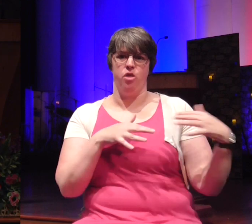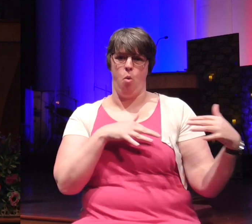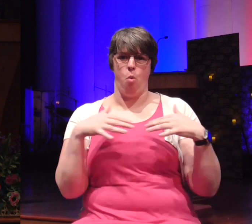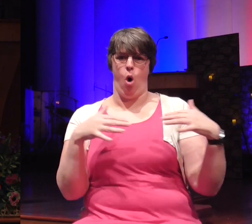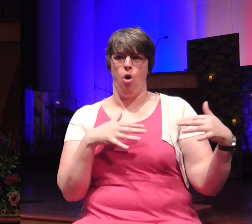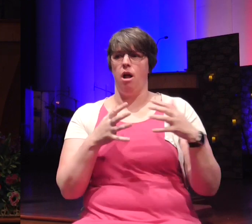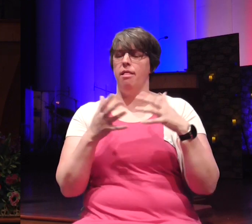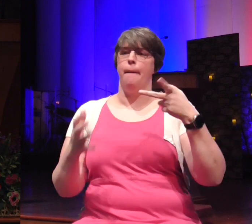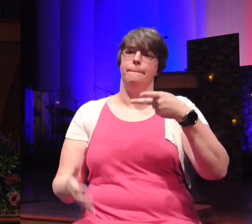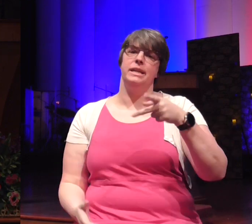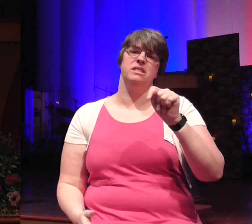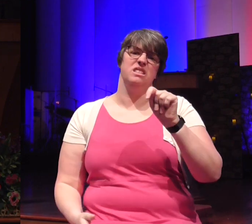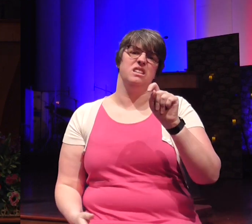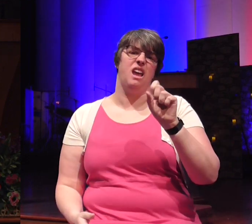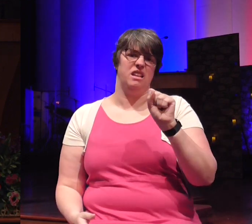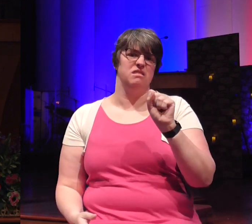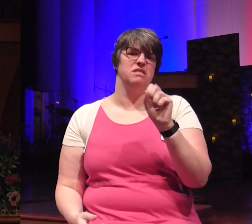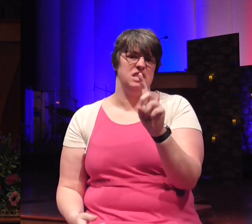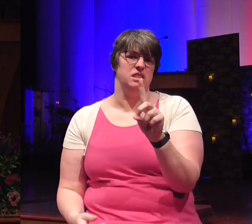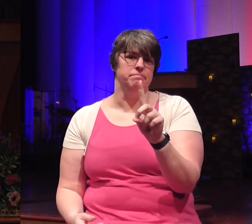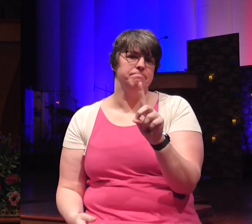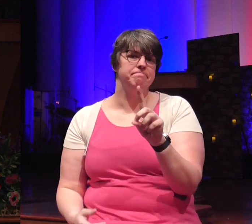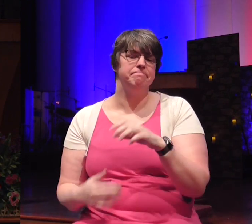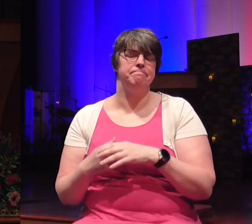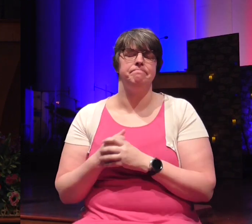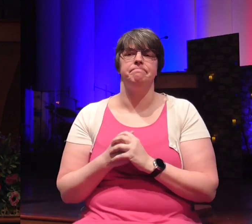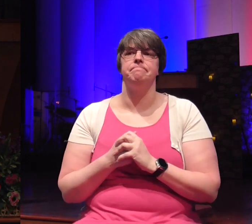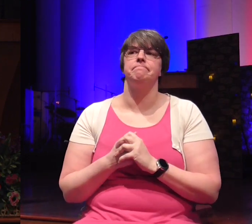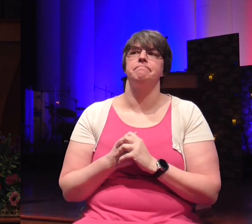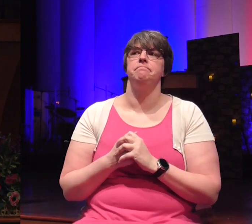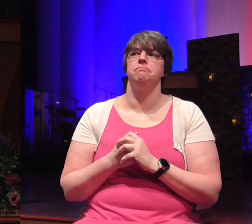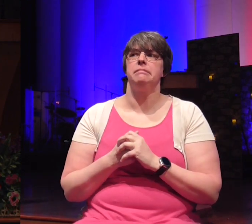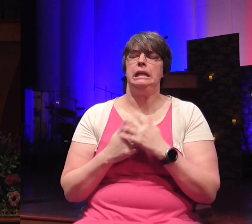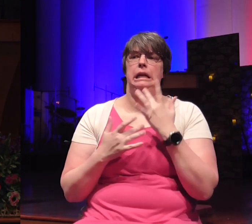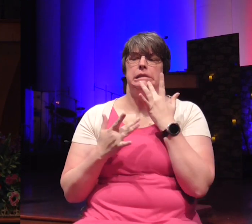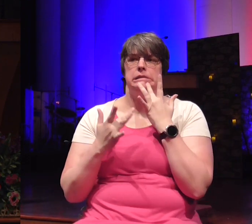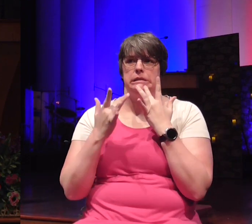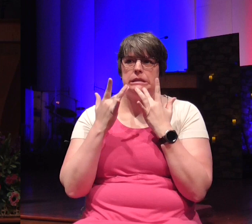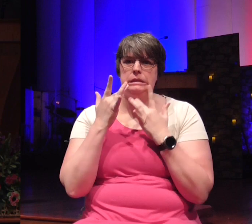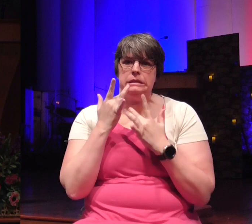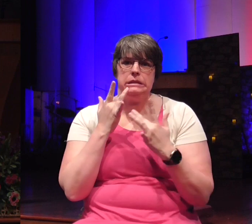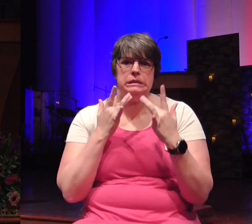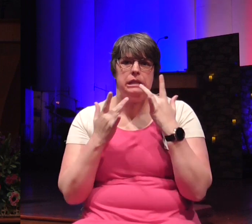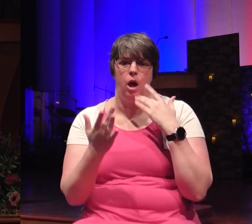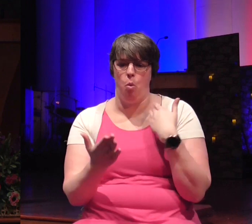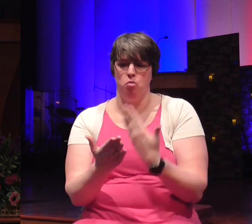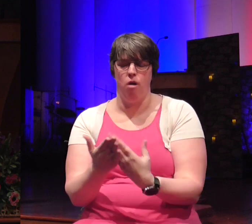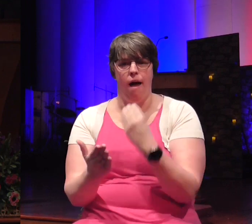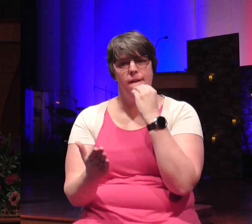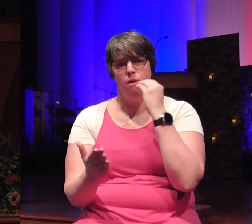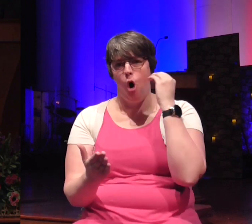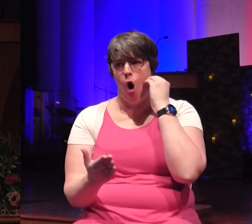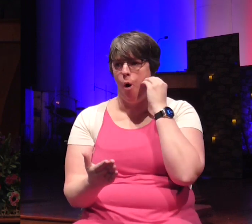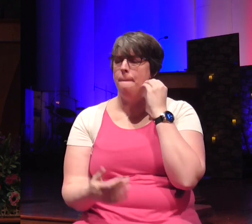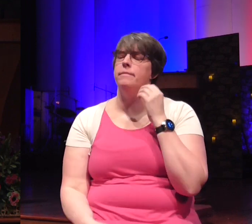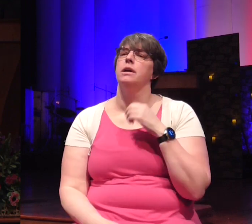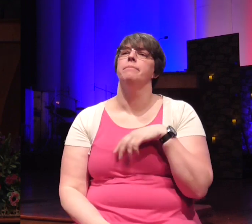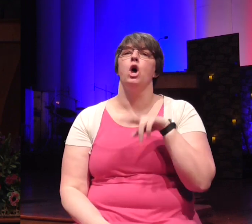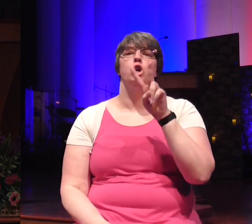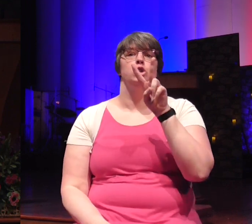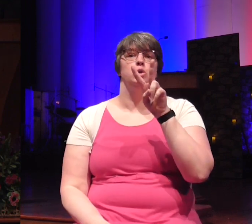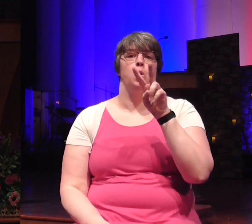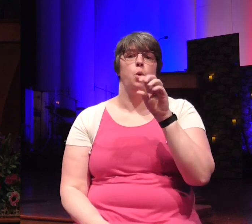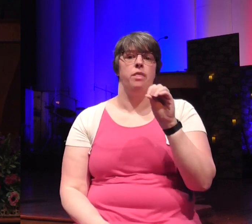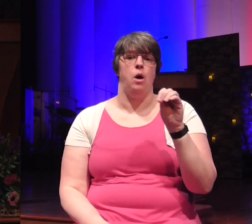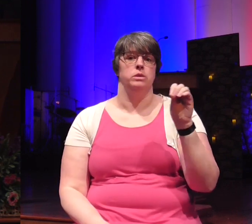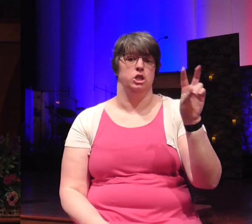PTSD. And he was just barely making do as he came home. And then in 2002, we had the